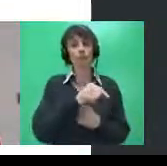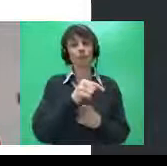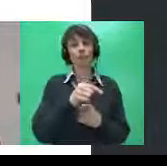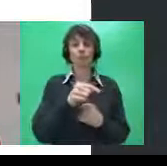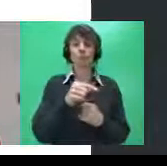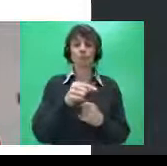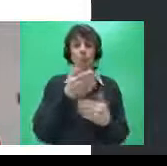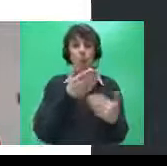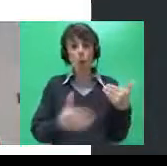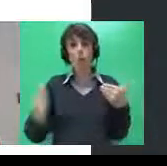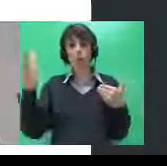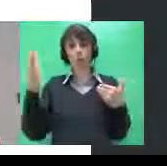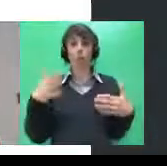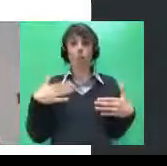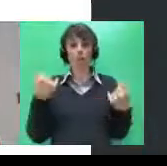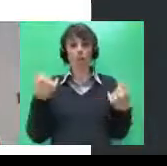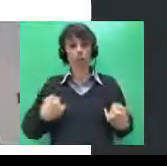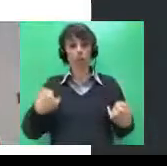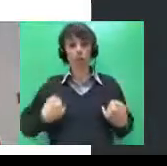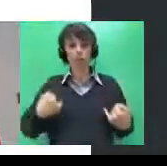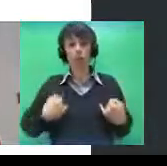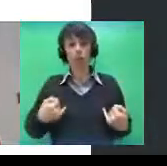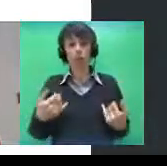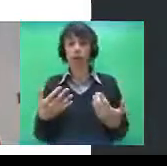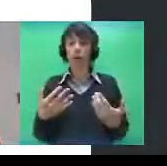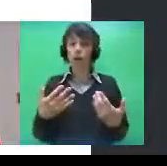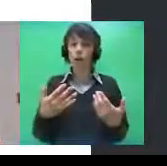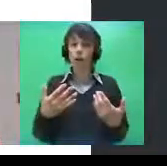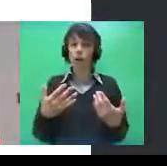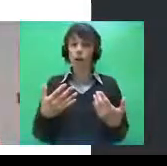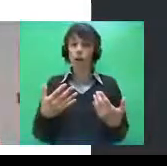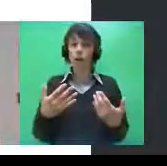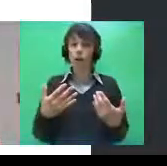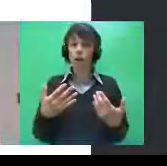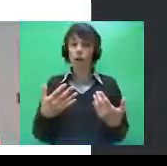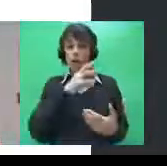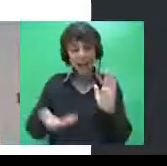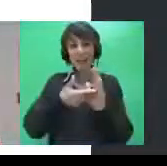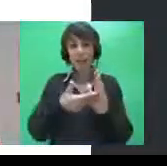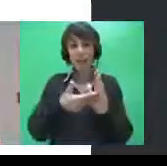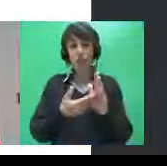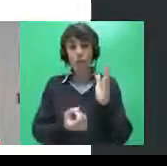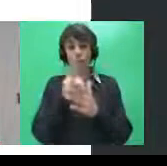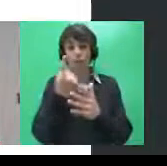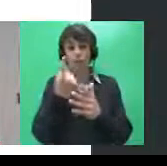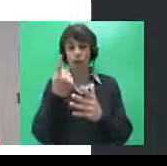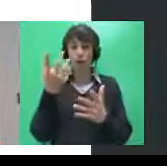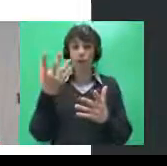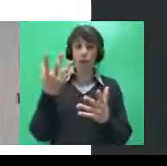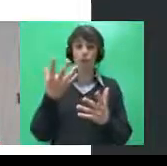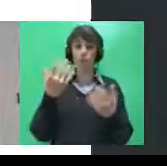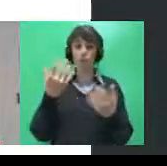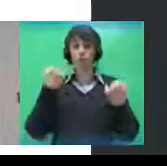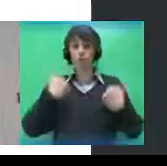condition, and a 30% more severity of disease just by that level of economic disadvantage. It's really stark sort